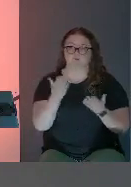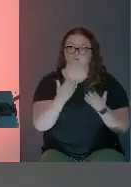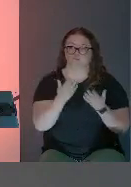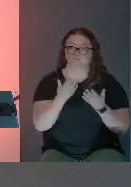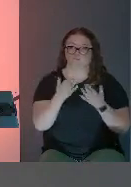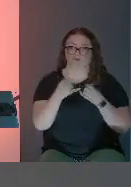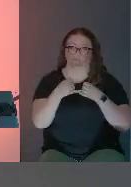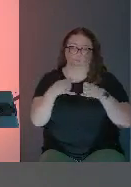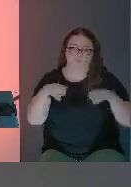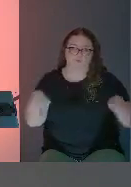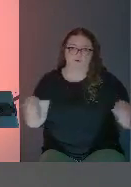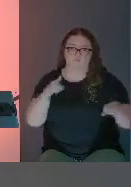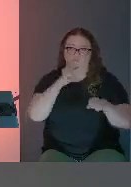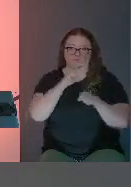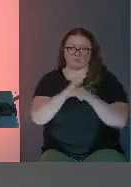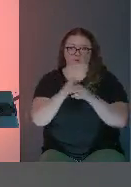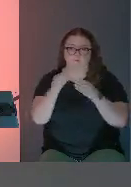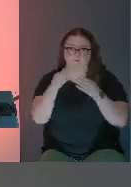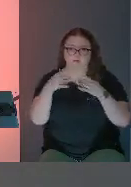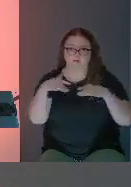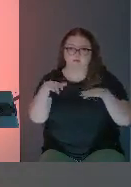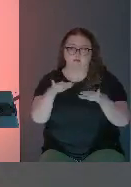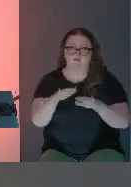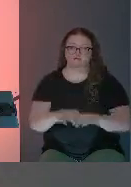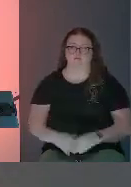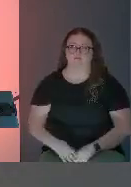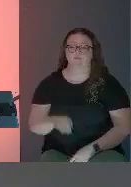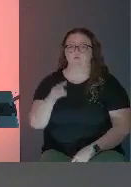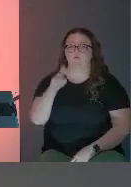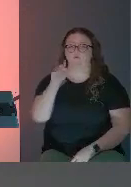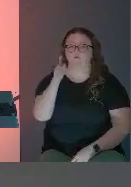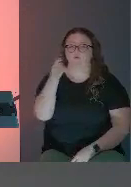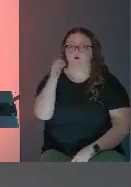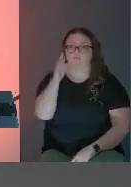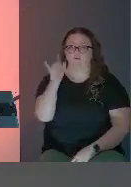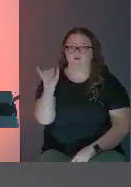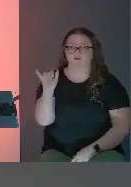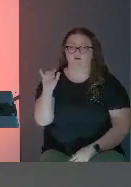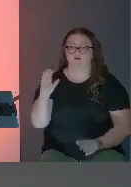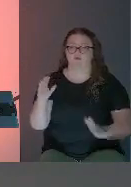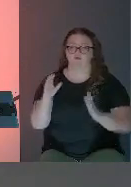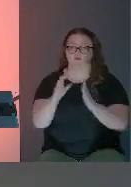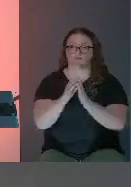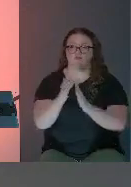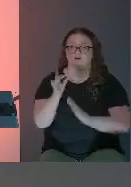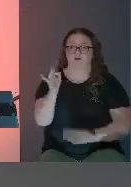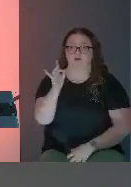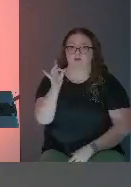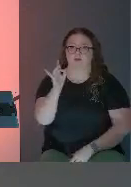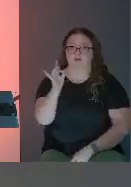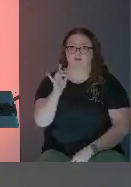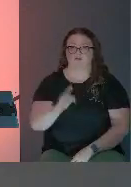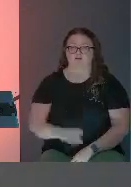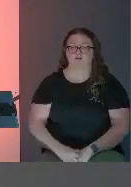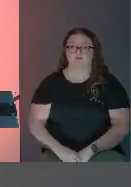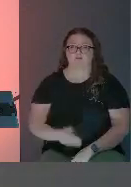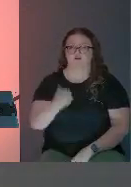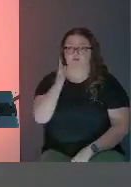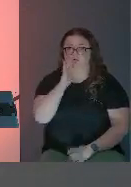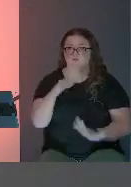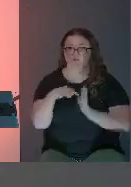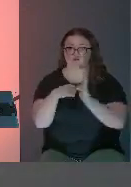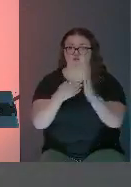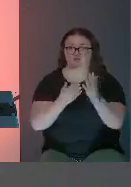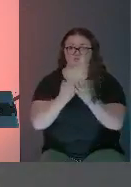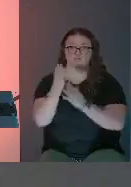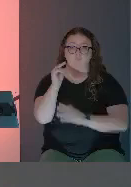the promised land. And it's up in Deuteronomy chapter number 28 through 30, where God reveals through Moses